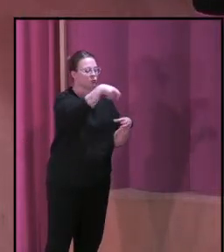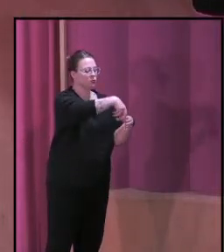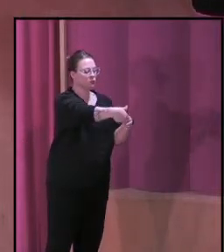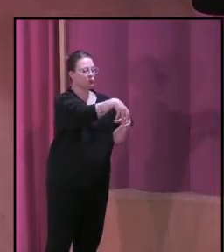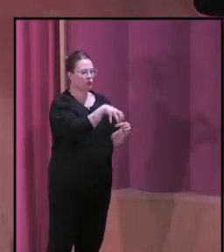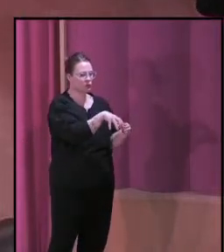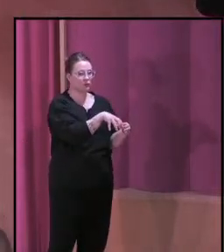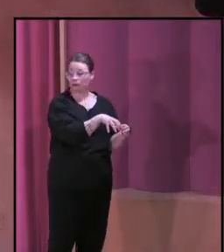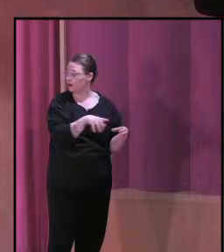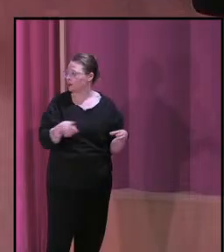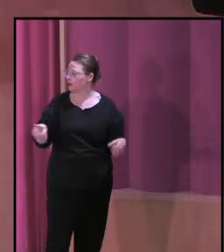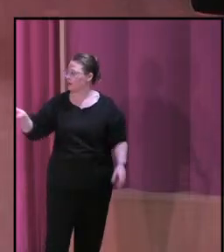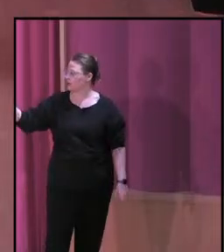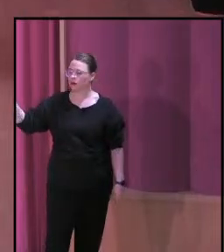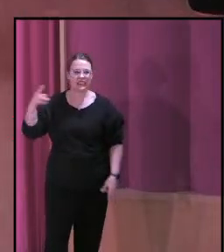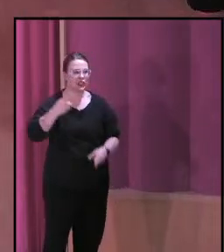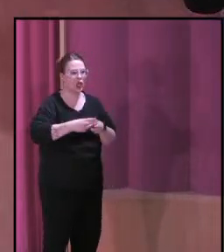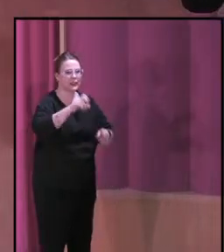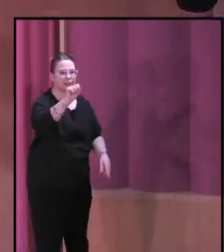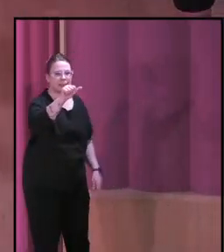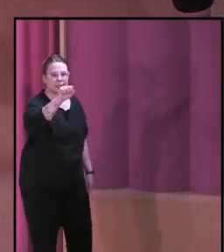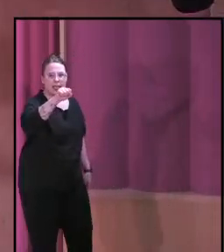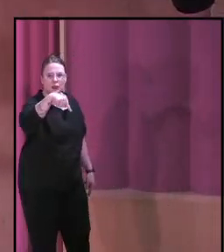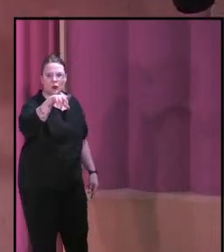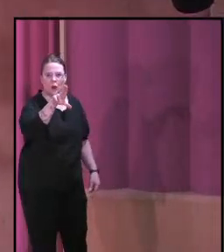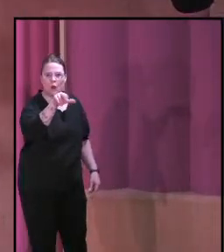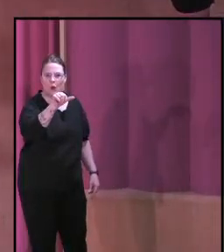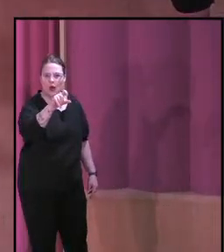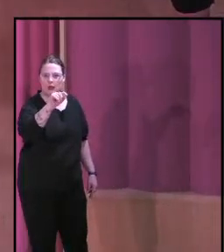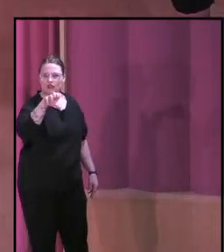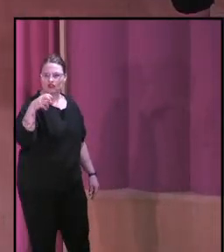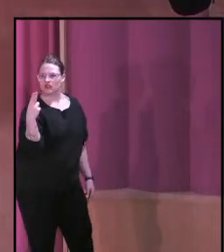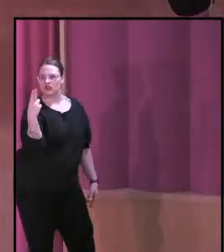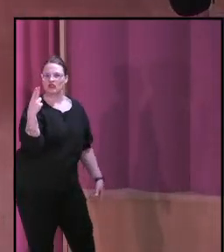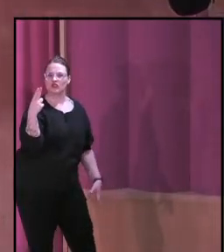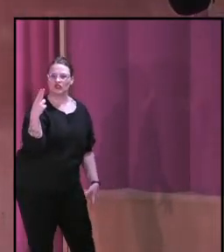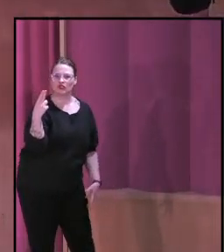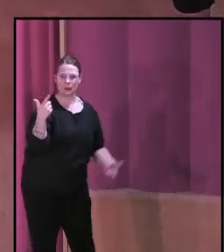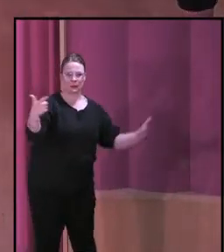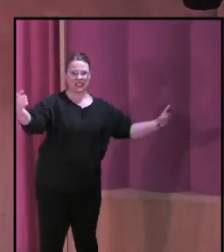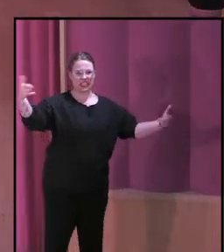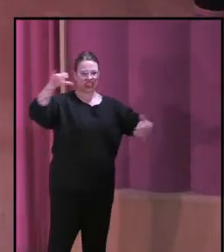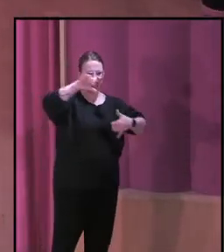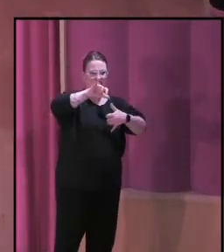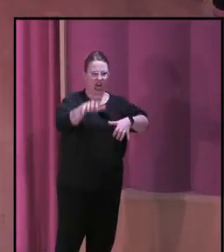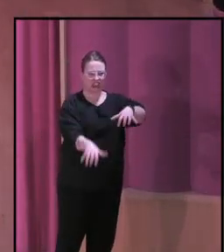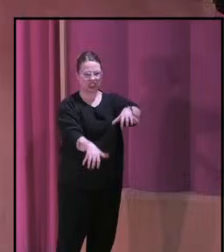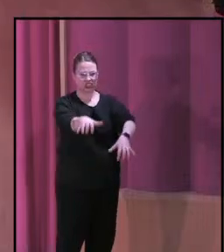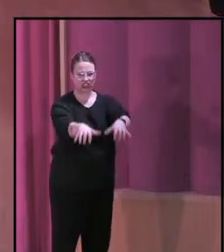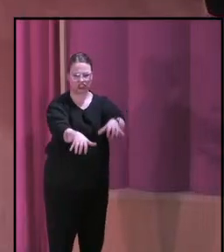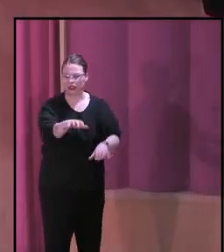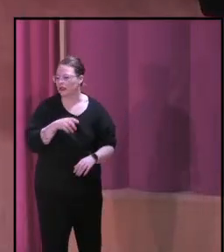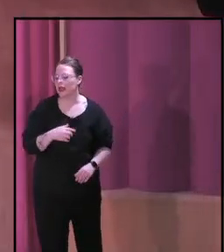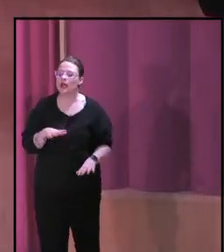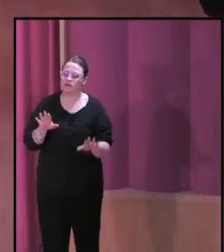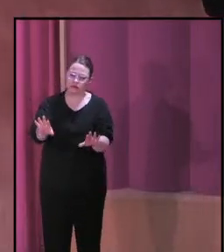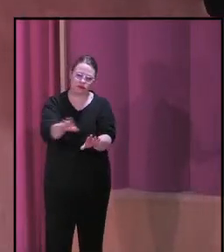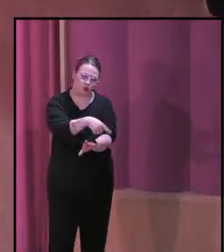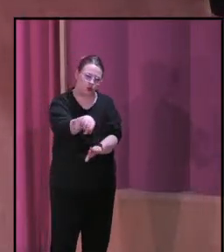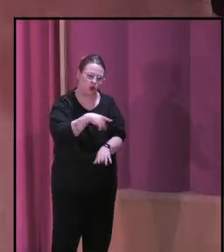behold, Sasquatch. I know, it's not as exciting for you as it is for me,